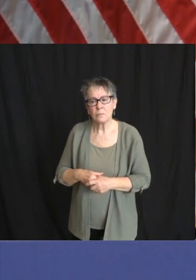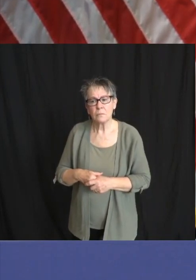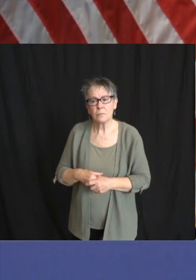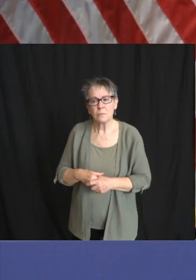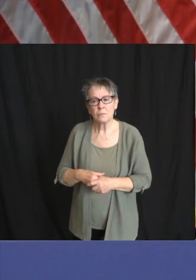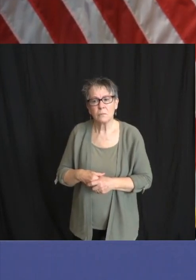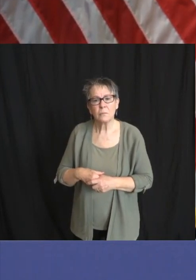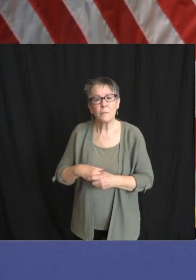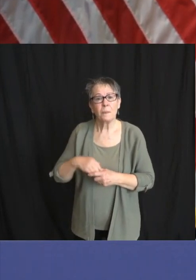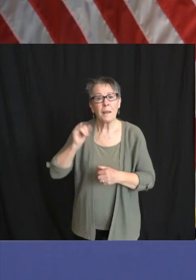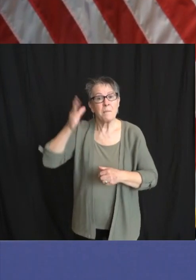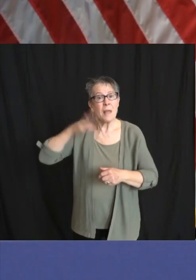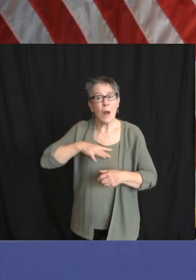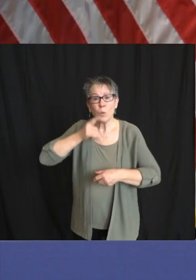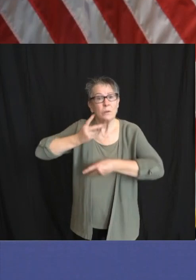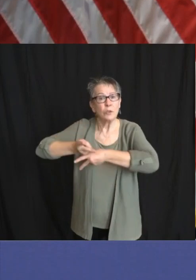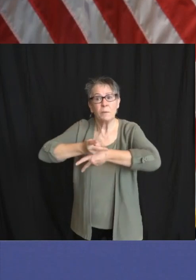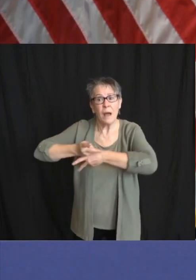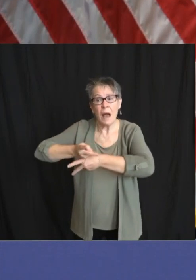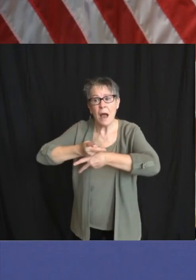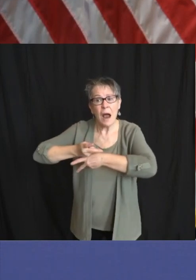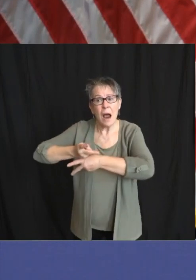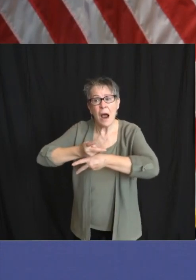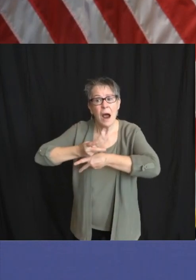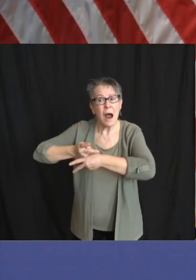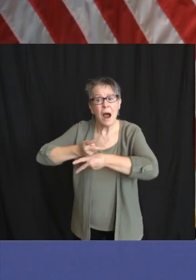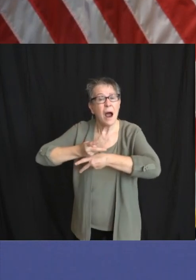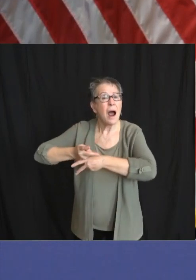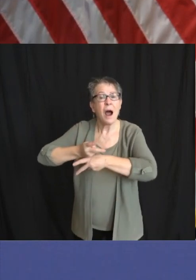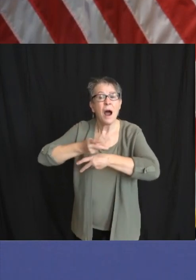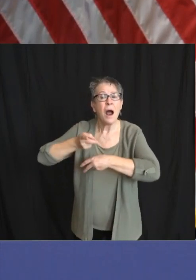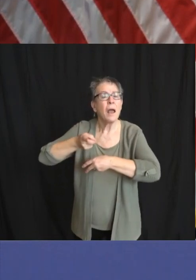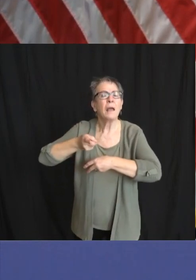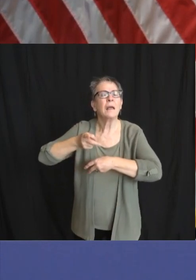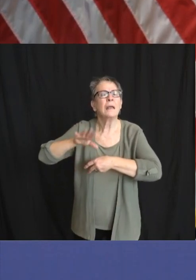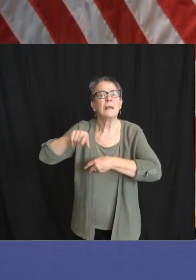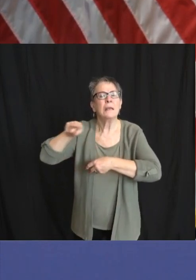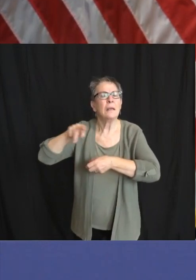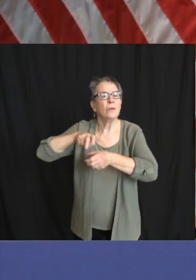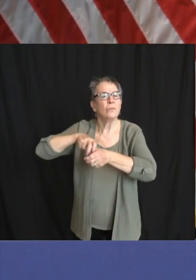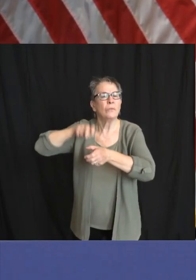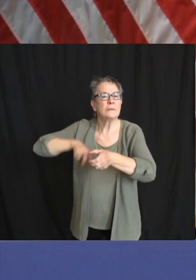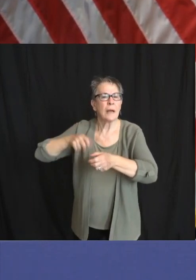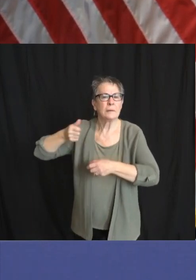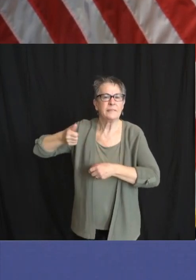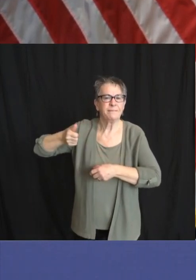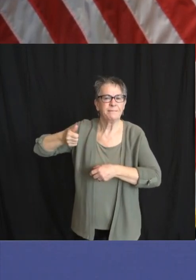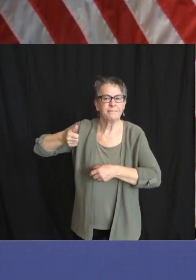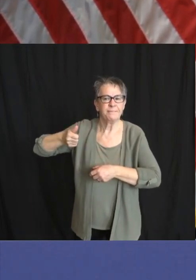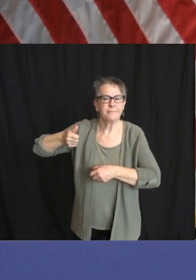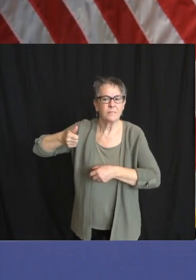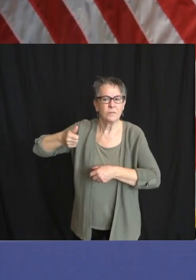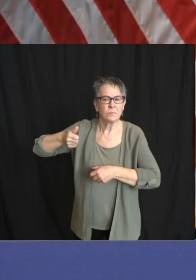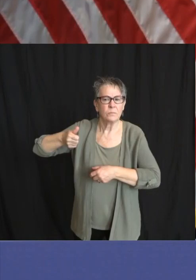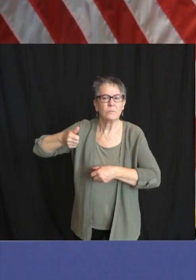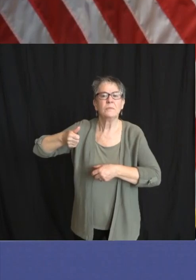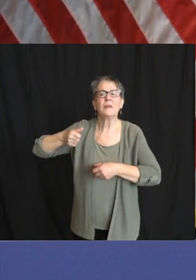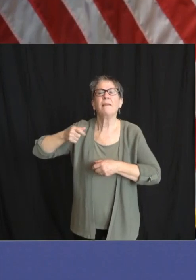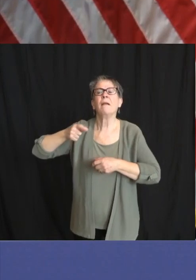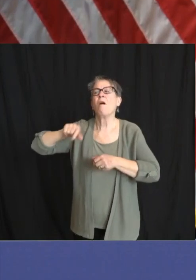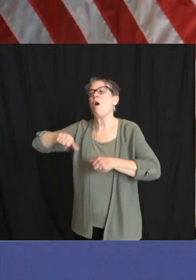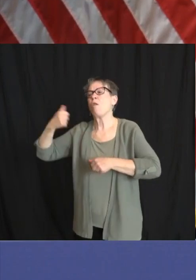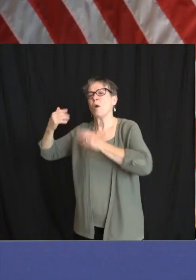color. Another guy who I've known well, Walter Nall, has now stepped into that position. I've got literally no more